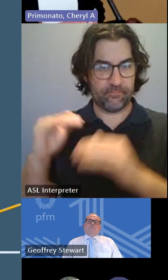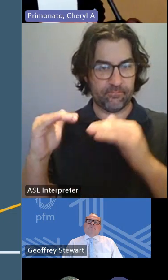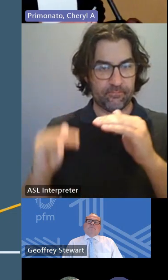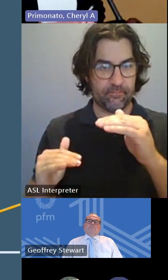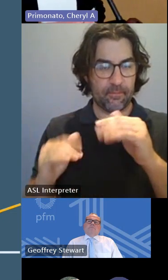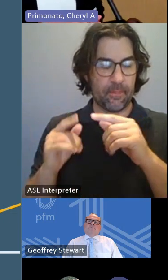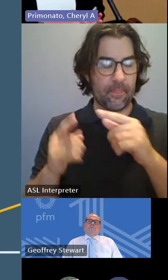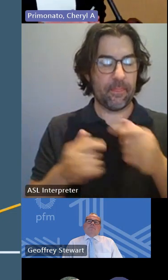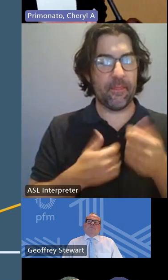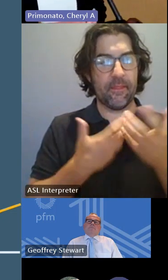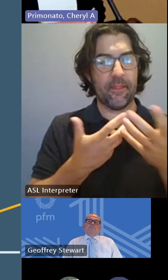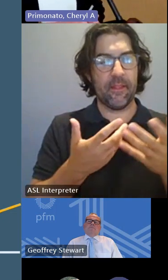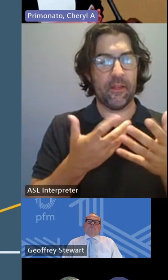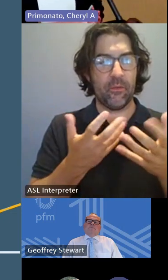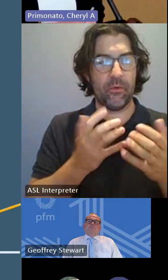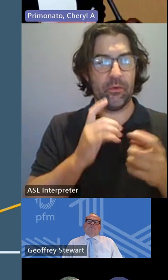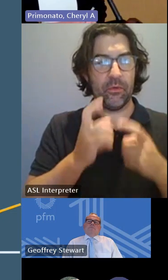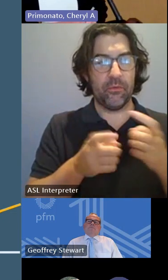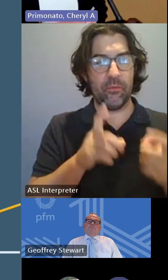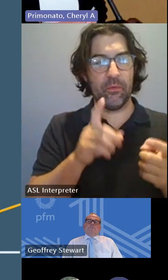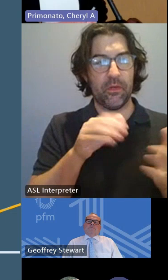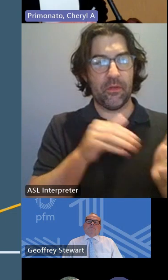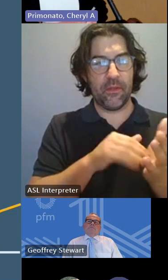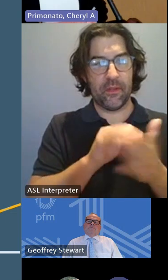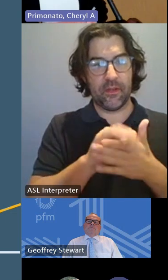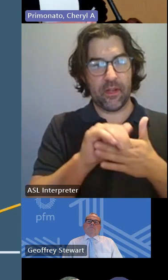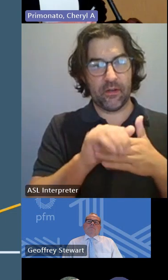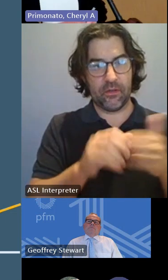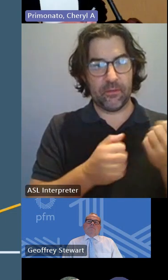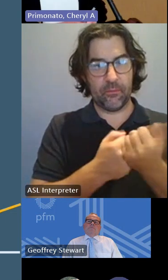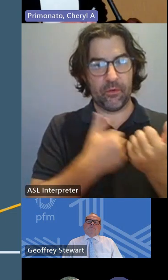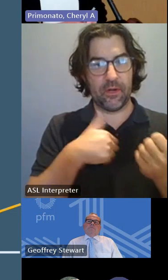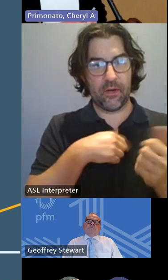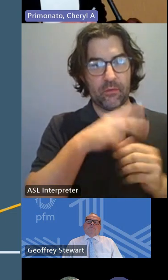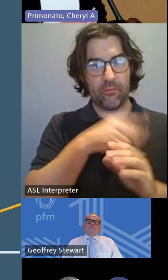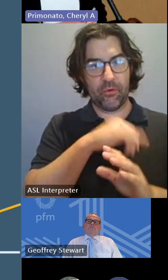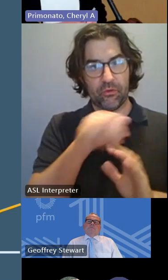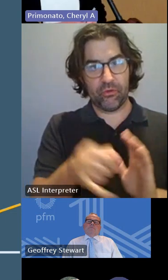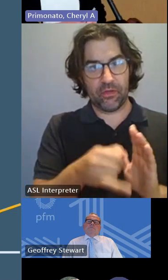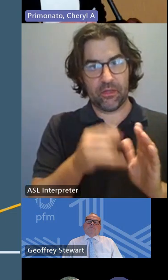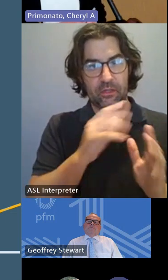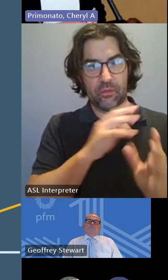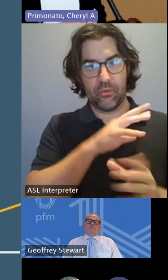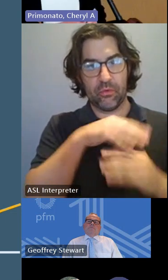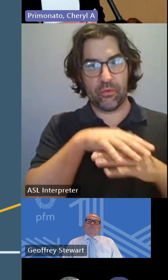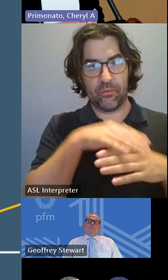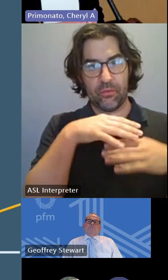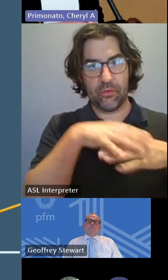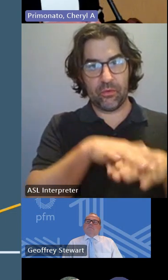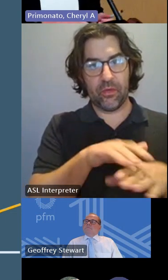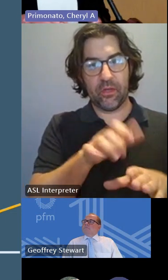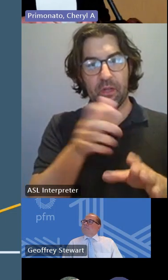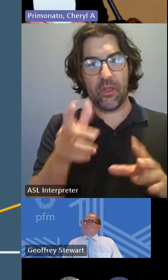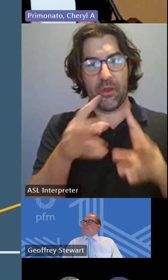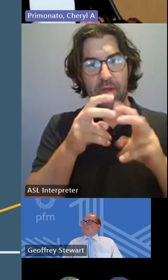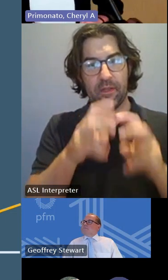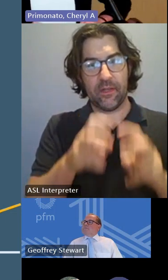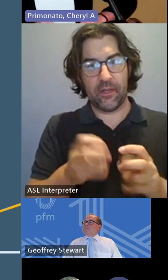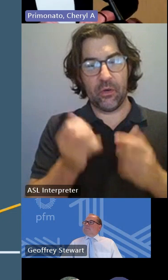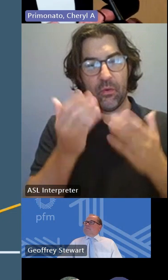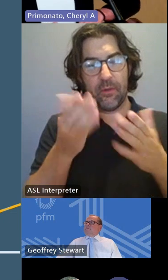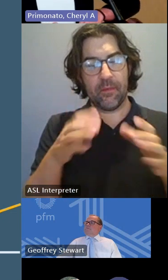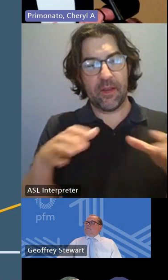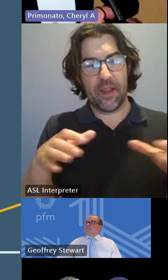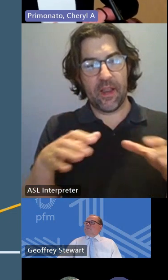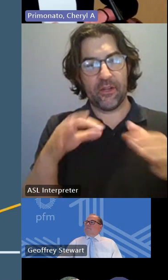expressed an interest in contributing $100,000 to support our project here, to incorporate some additional analysis and recommended actions